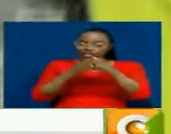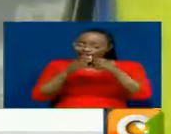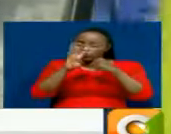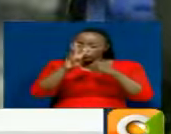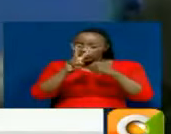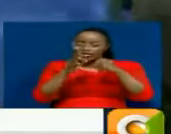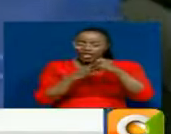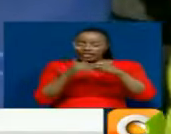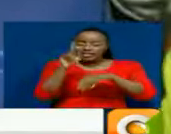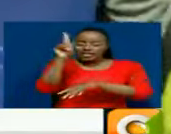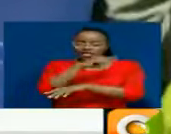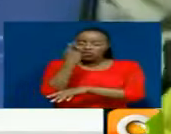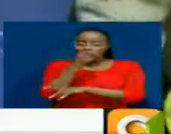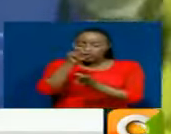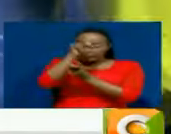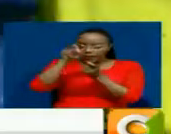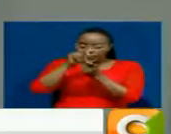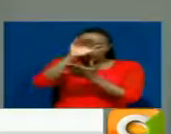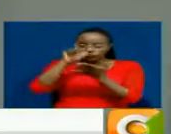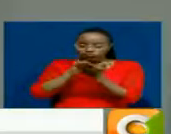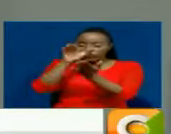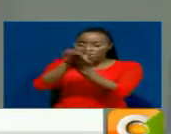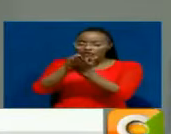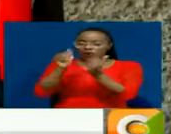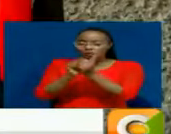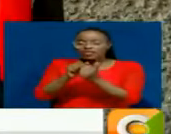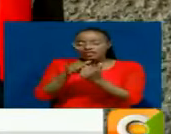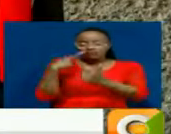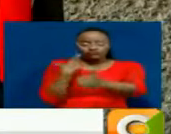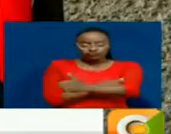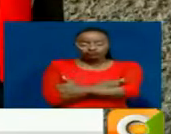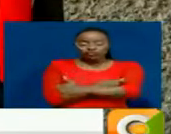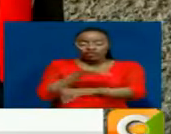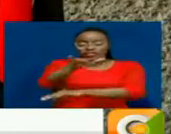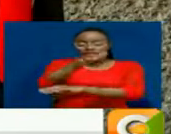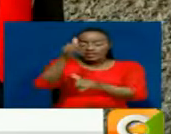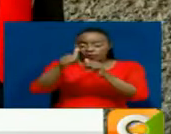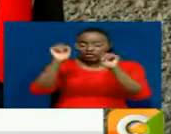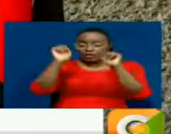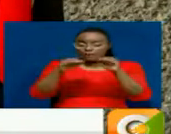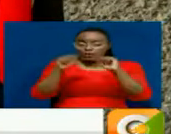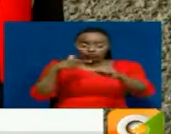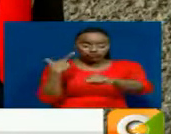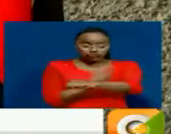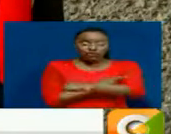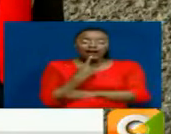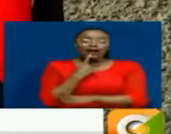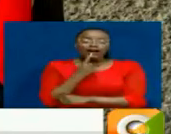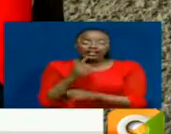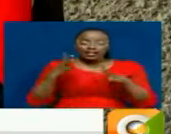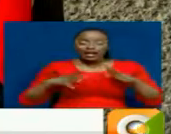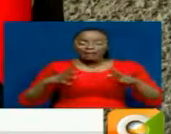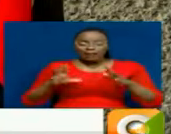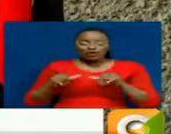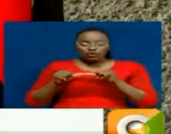days, a fact that will only see specific centers stocked up with the vaccine. Facilities that can vaccinate 100